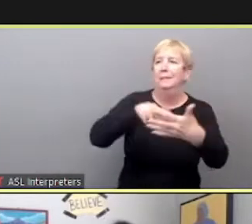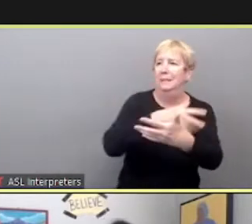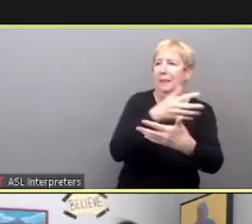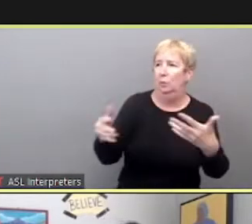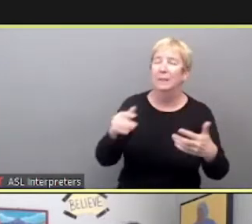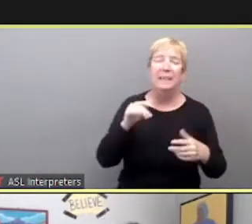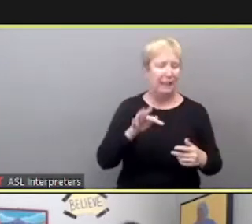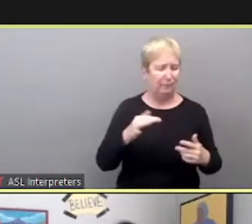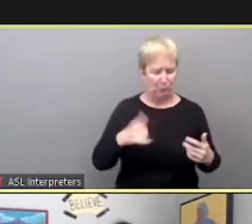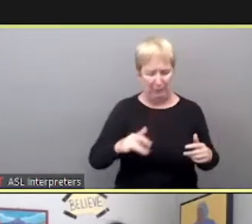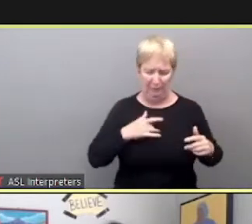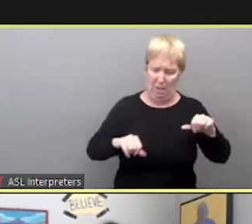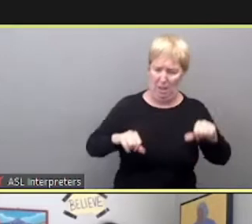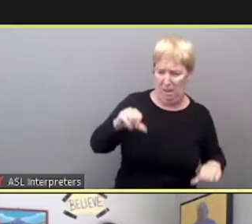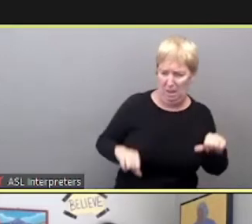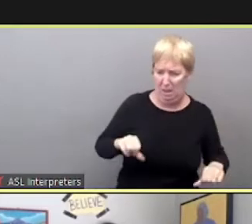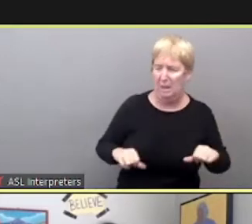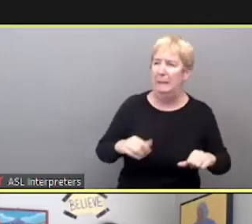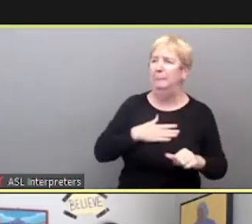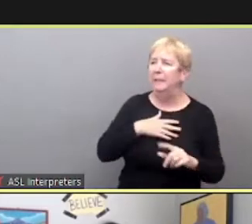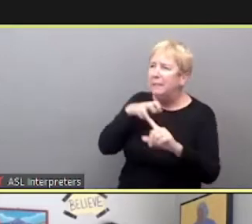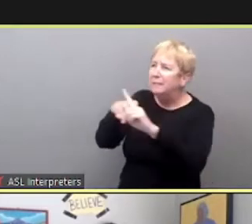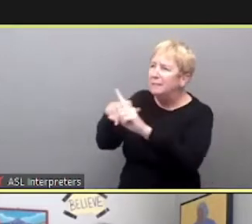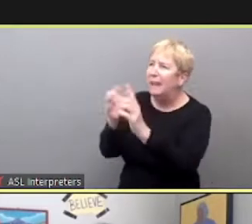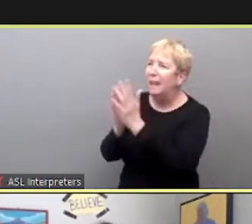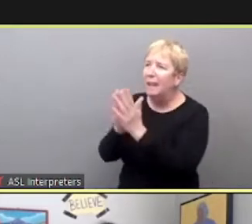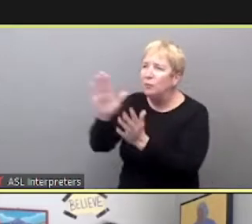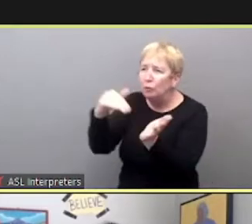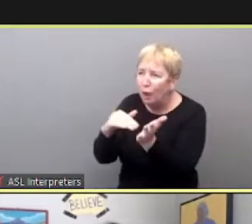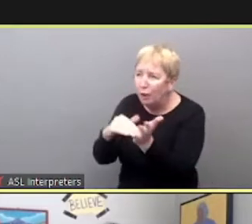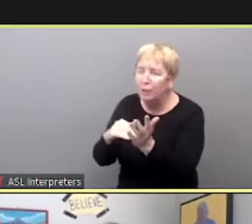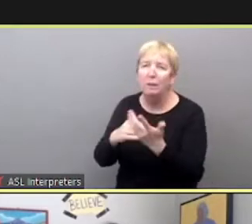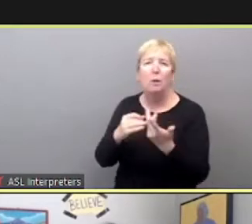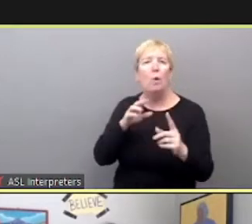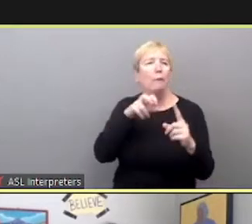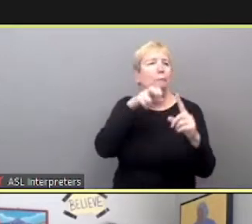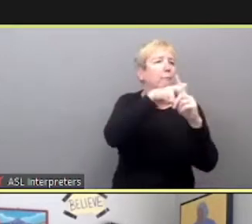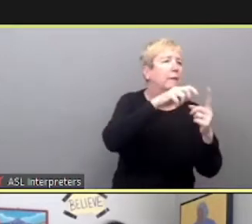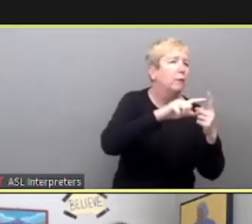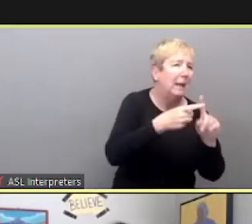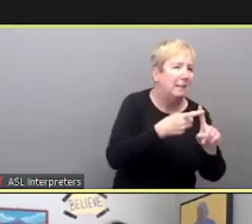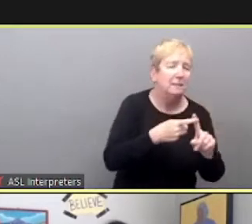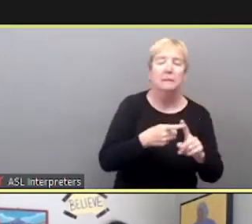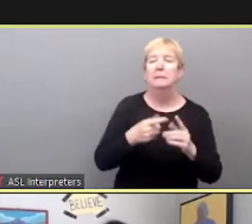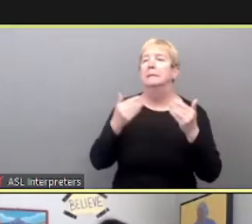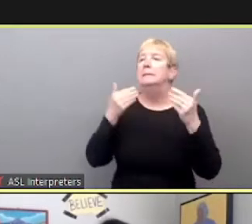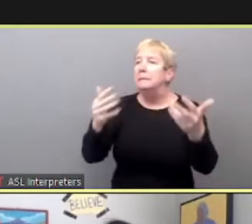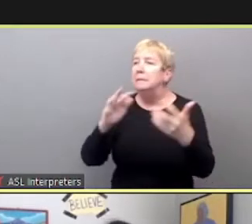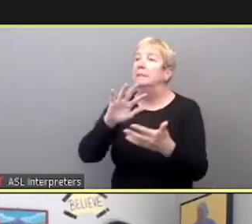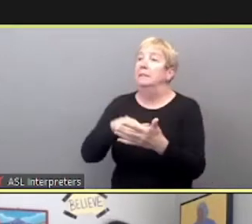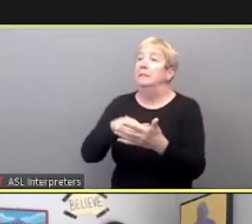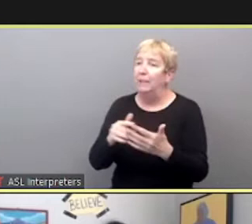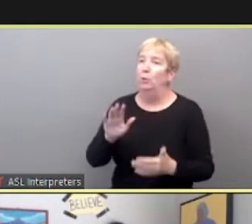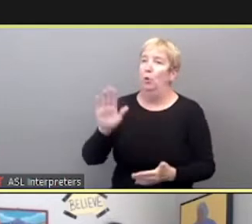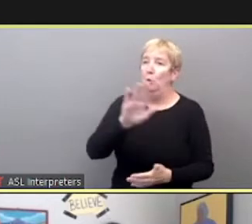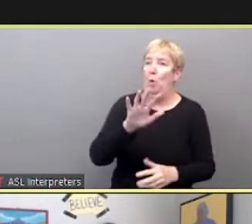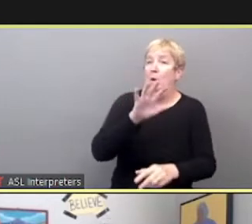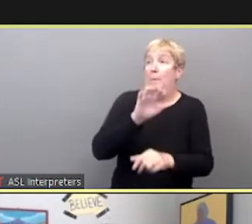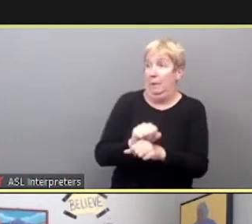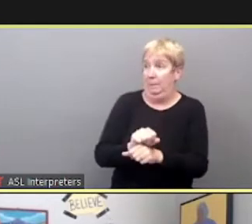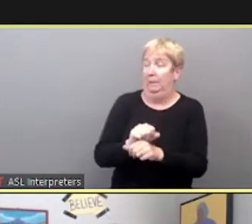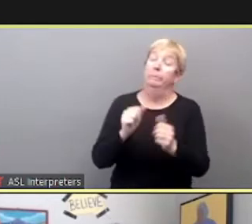vaccine, or talk to your friends. Schedule your vaccine appointment with either your provider or